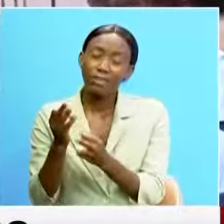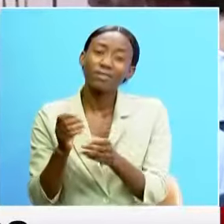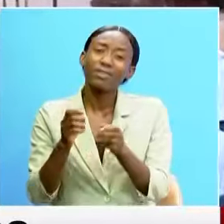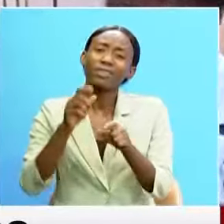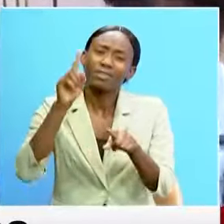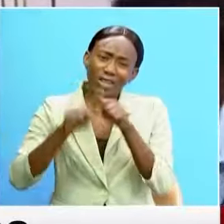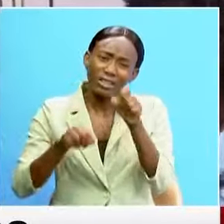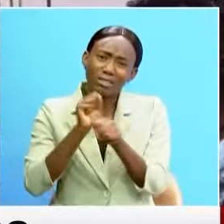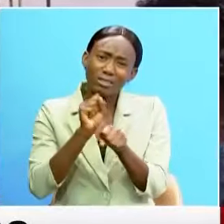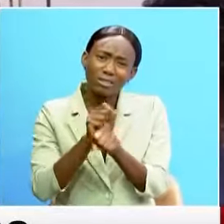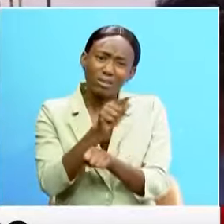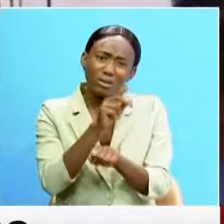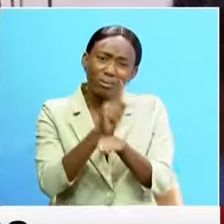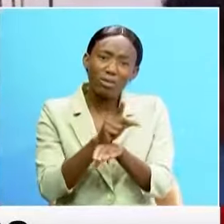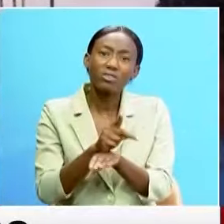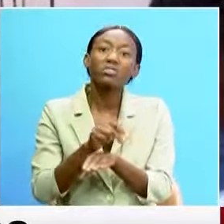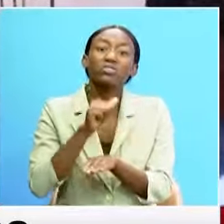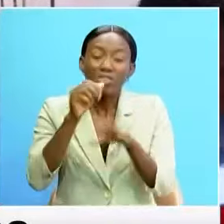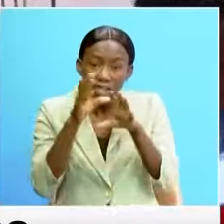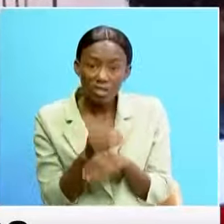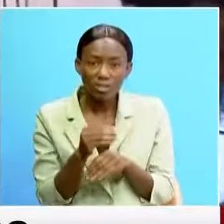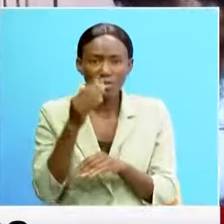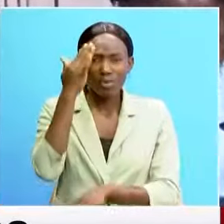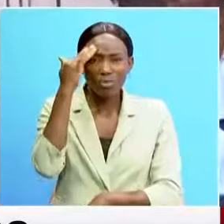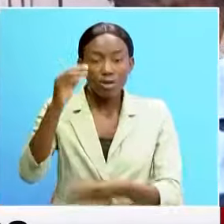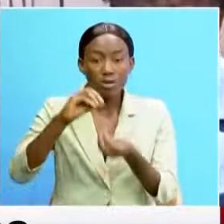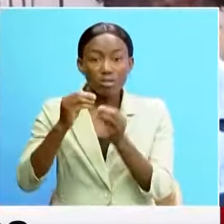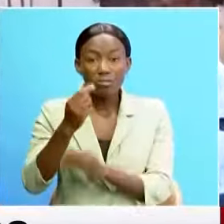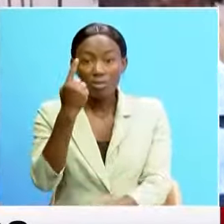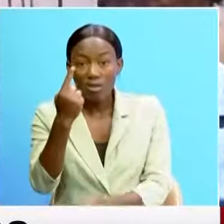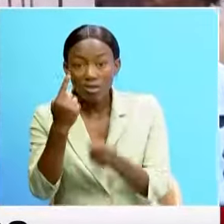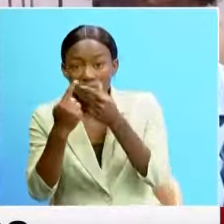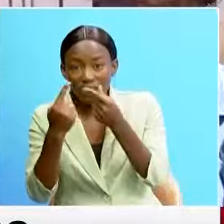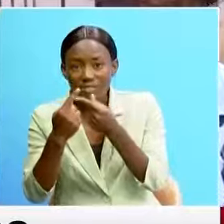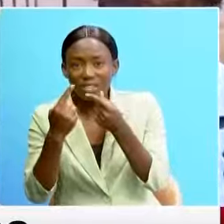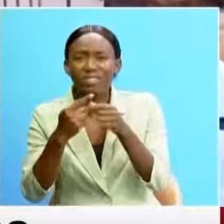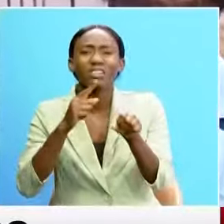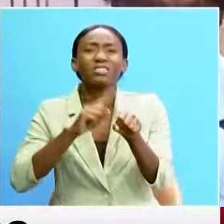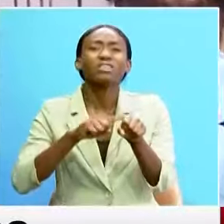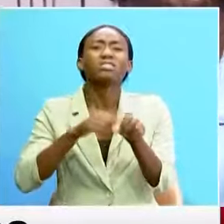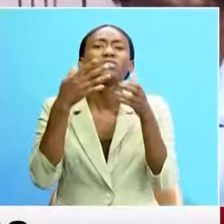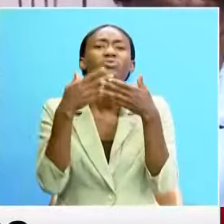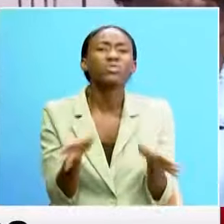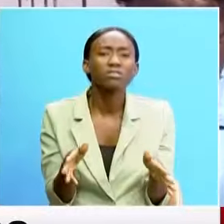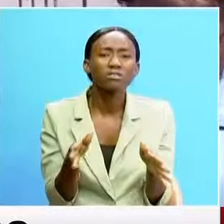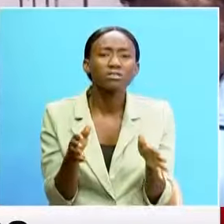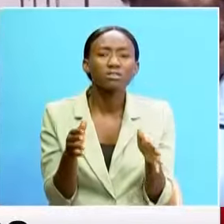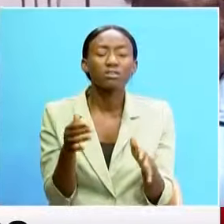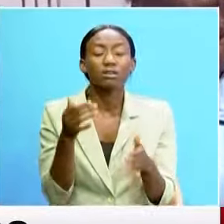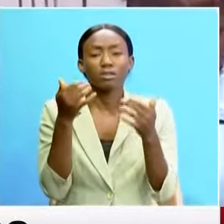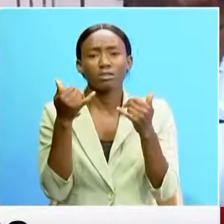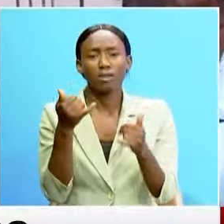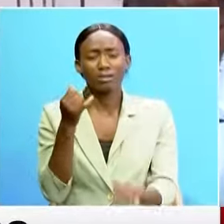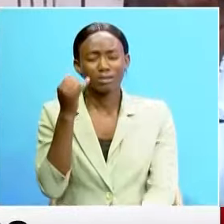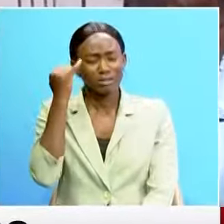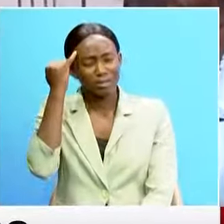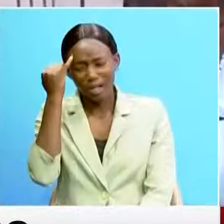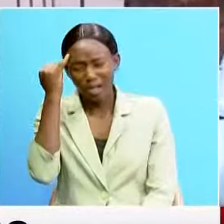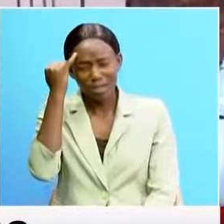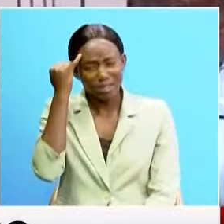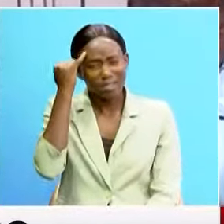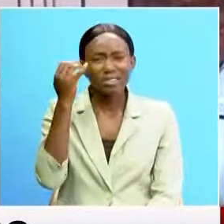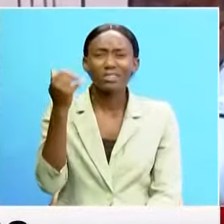it. Because number one, we are delaying progress. Now you can imagine, at